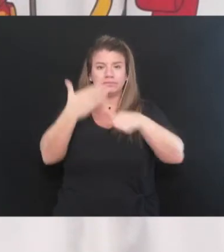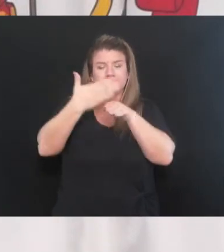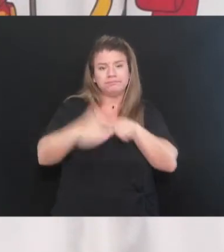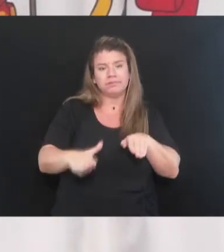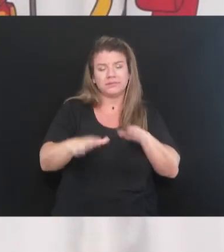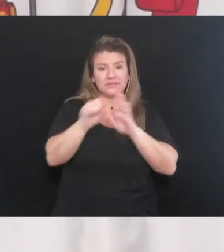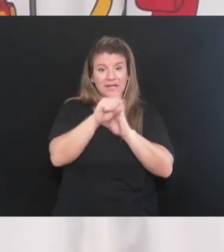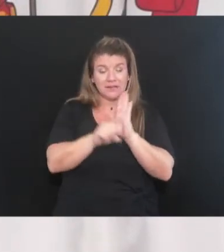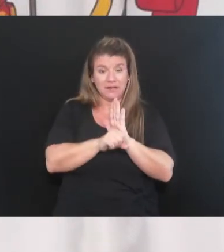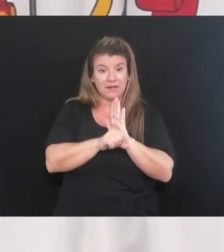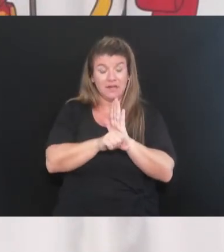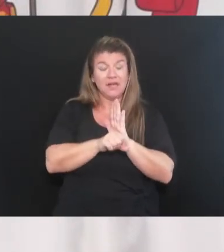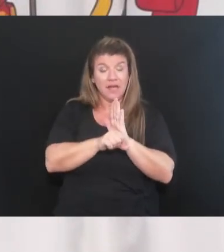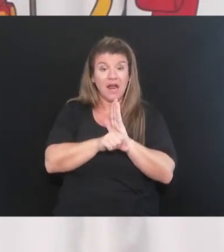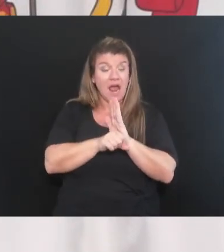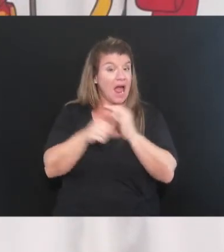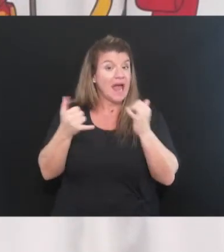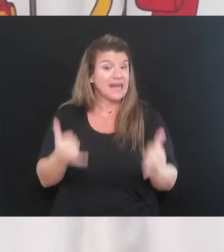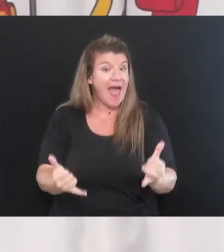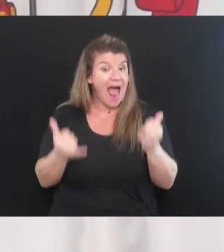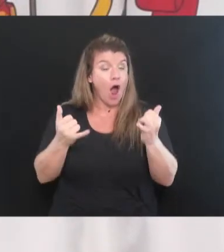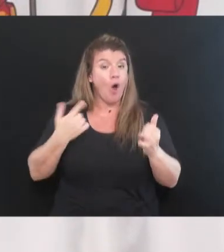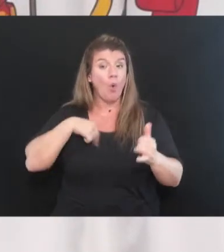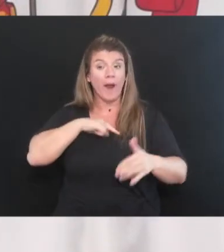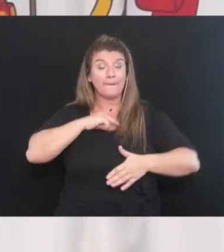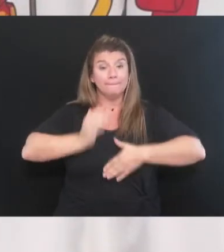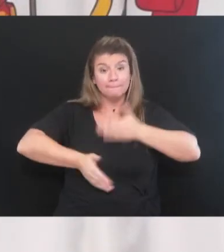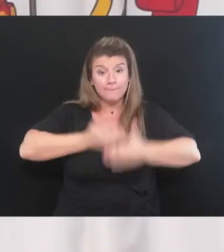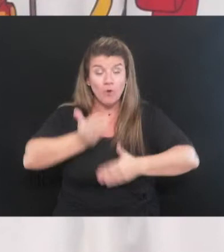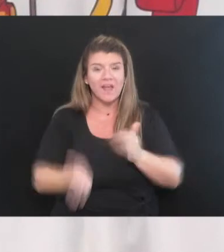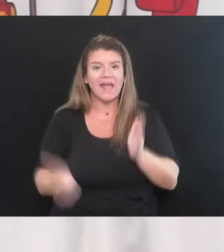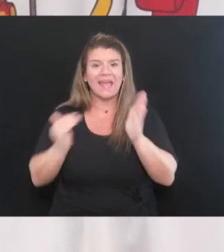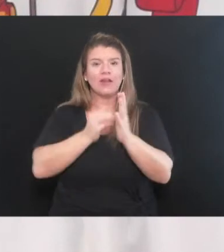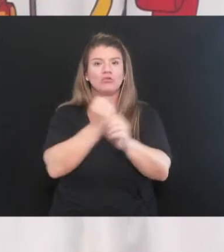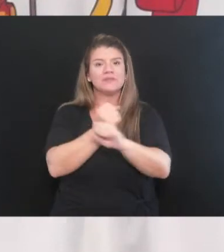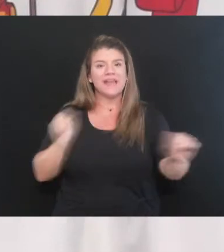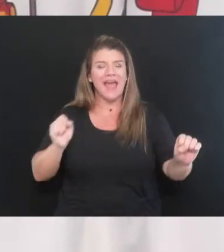And now we are moving again with Save Our Care.